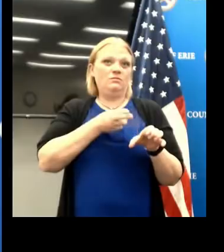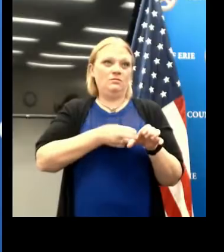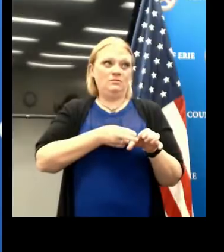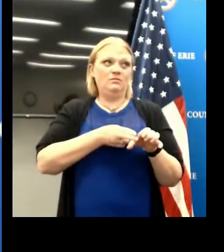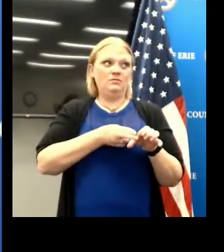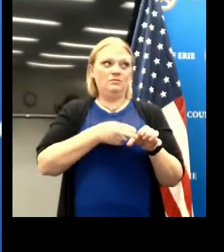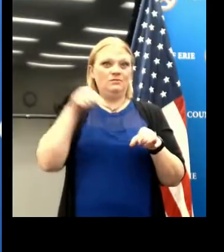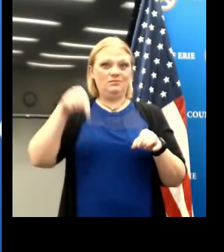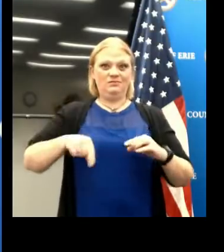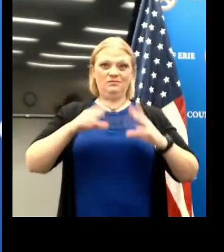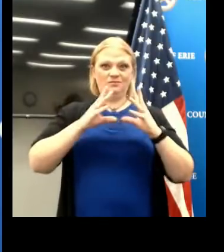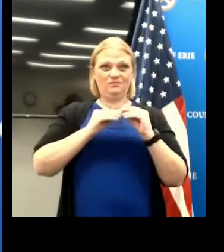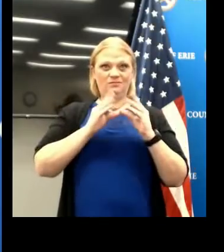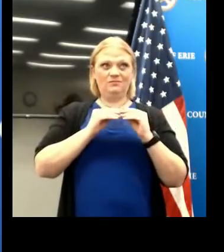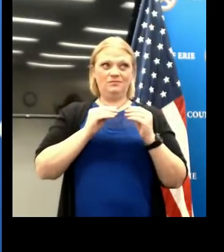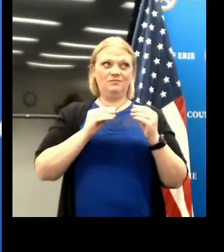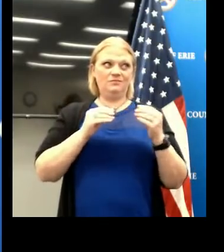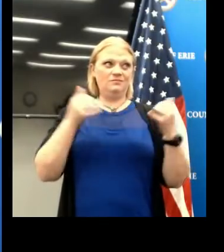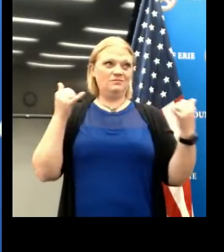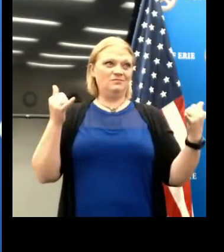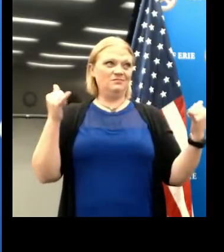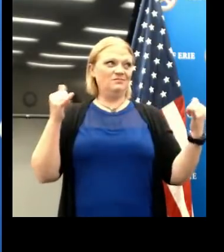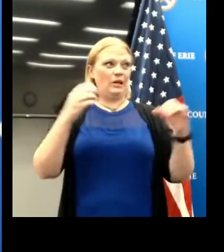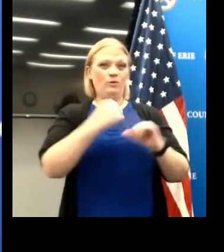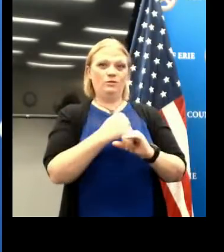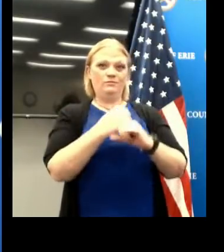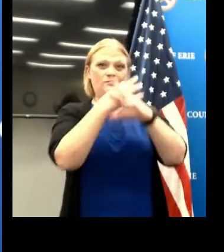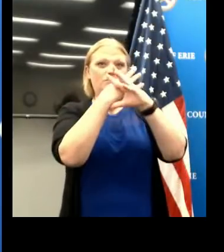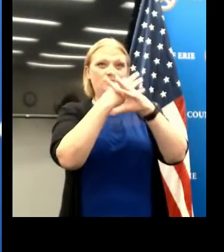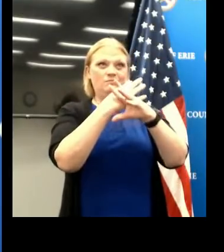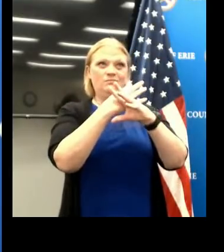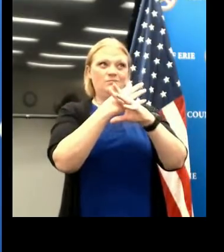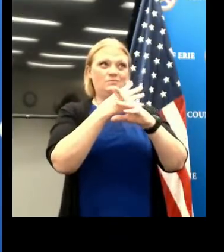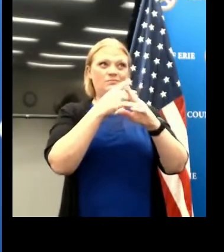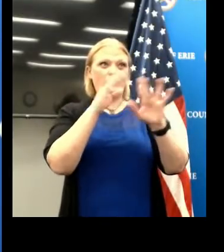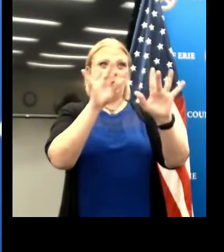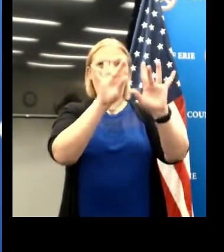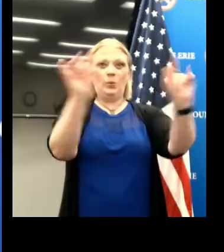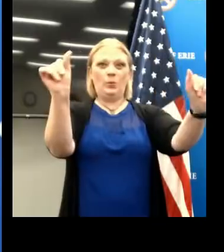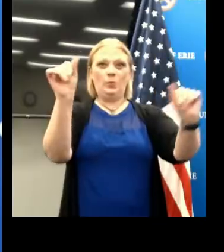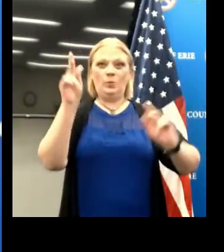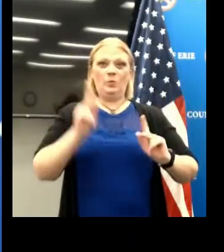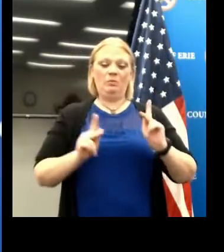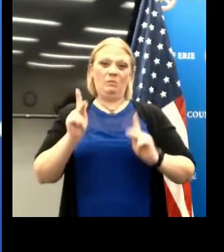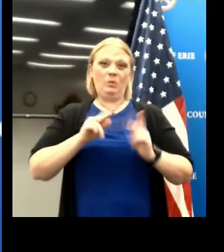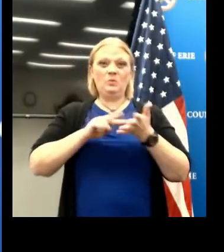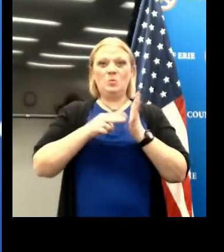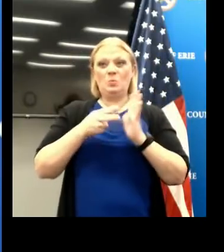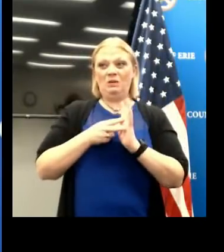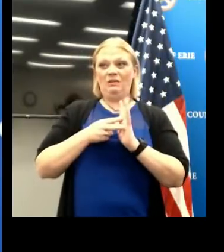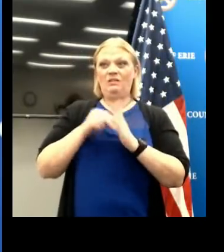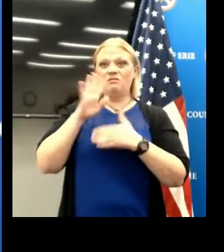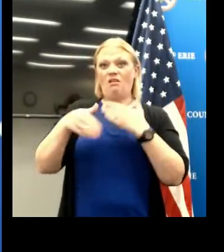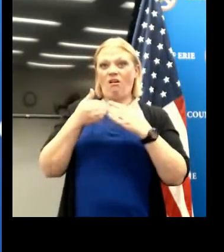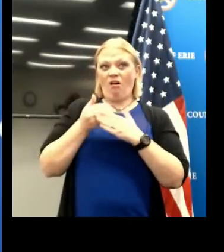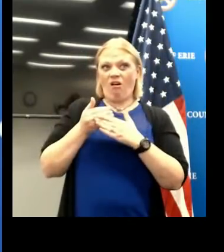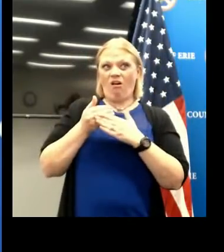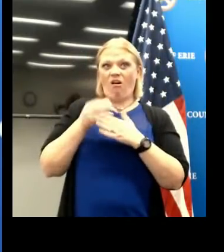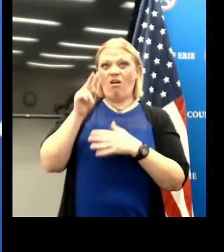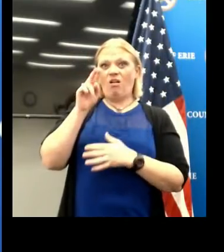this conference, we are going back to a WebEx delivery in which the media will be calling in with questions. Once again, I'm